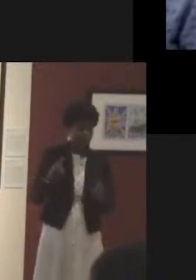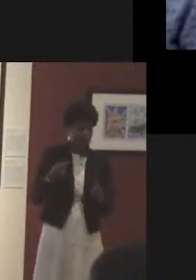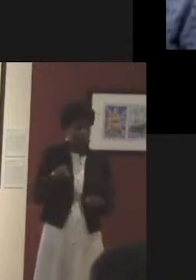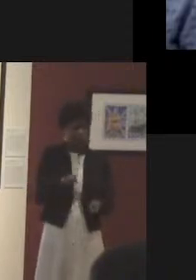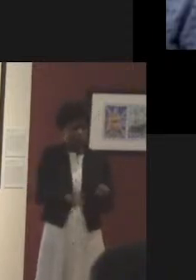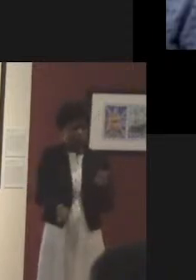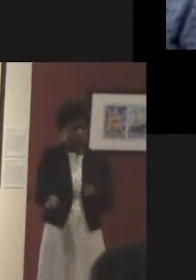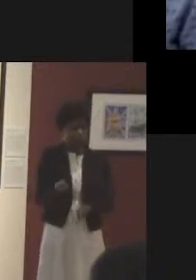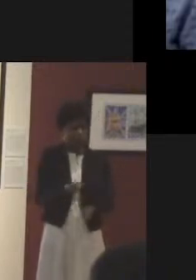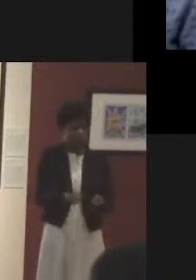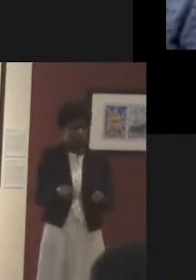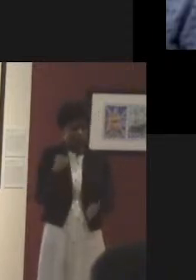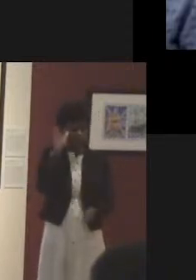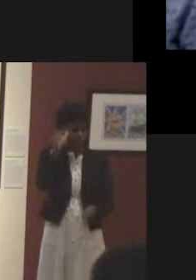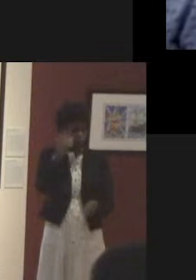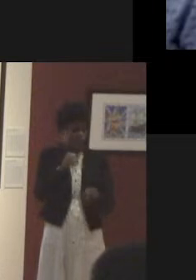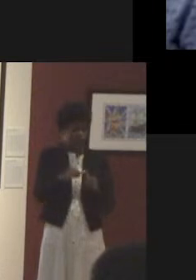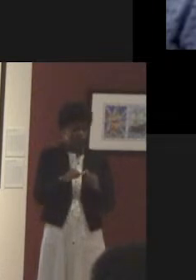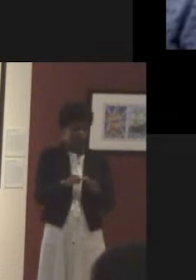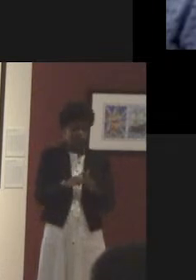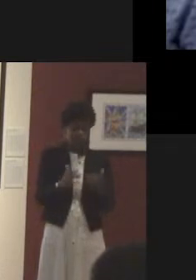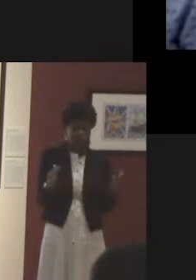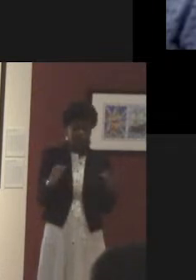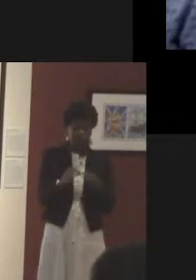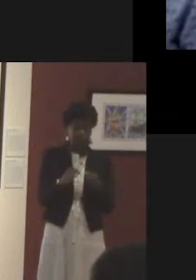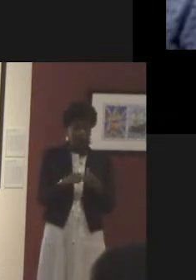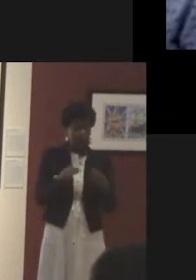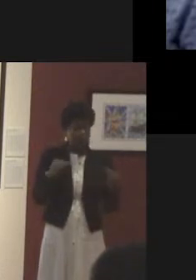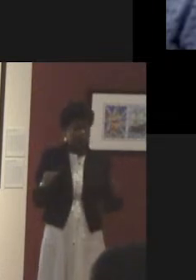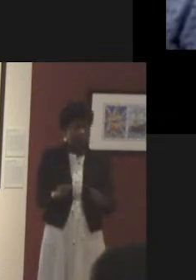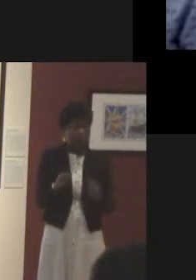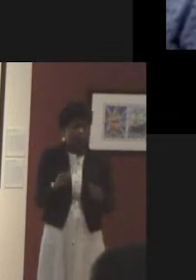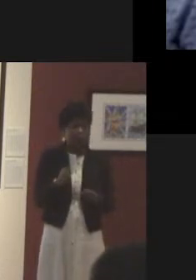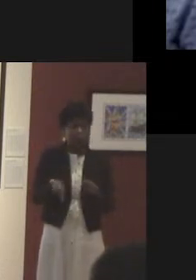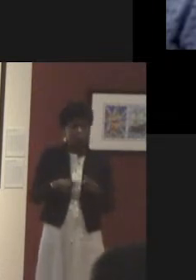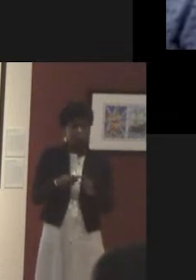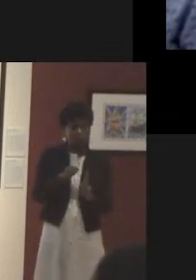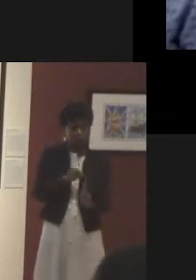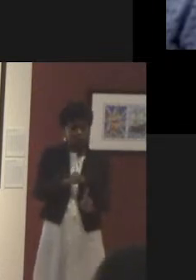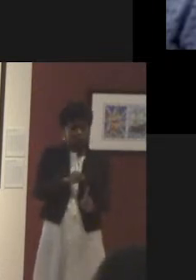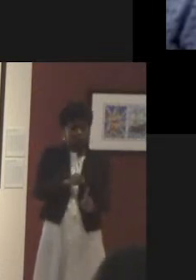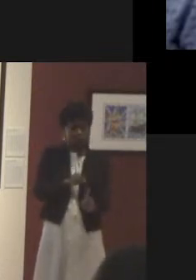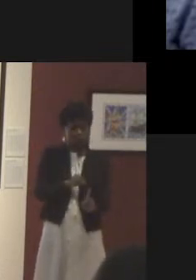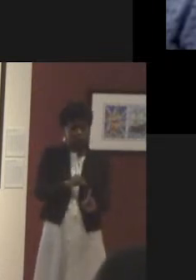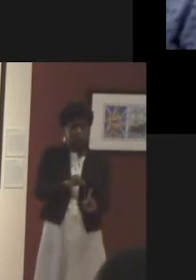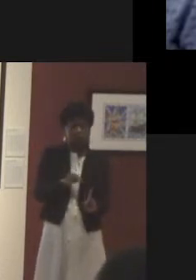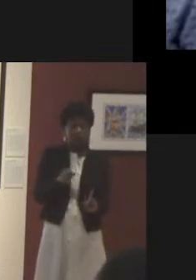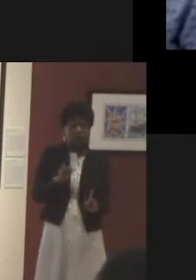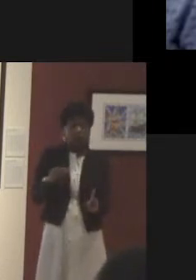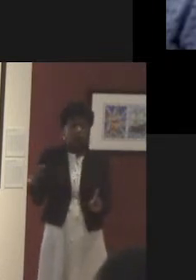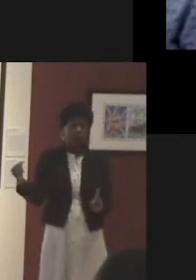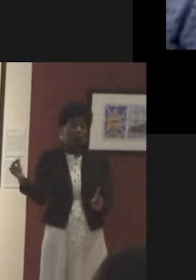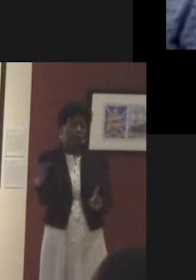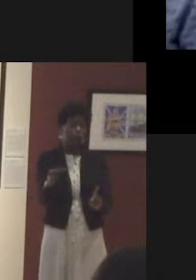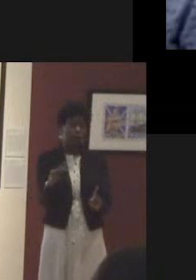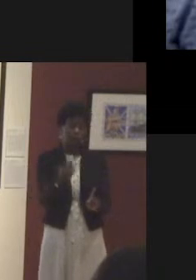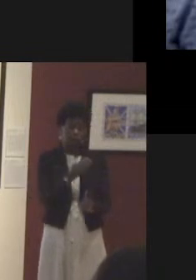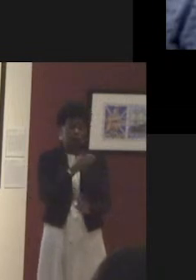of endurance and its relationship to pain when the subject, not to mention the viewer, is